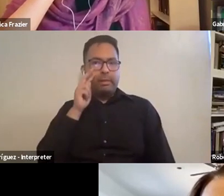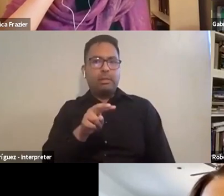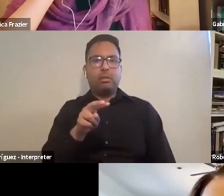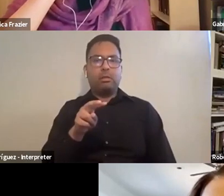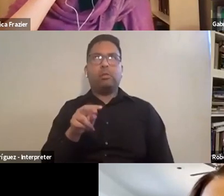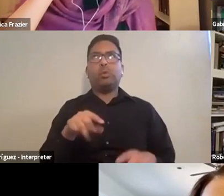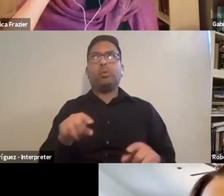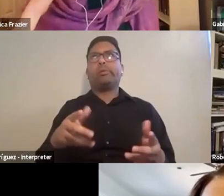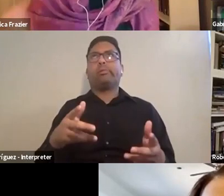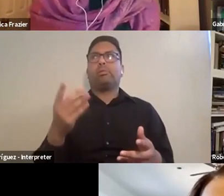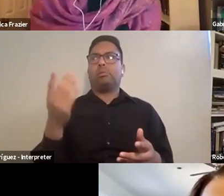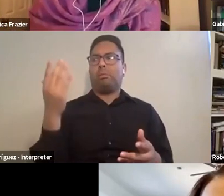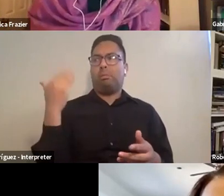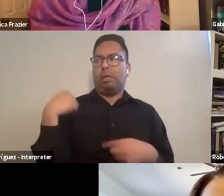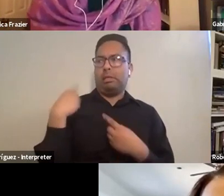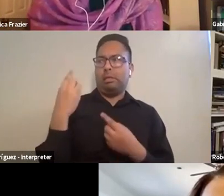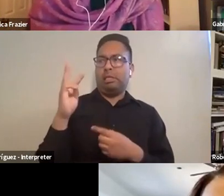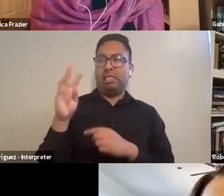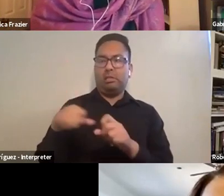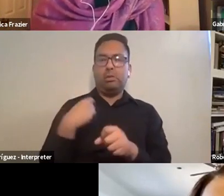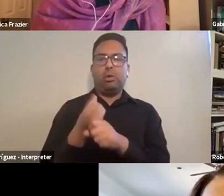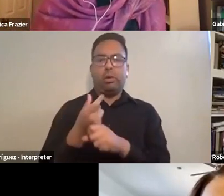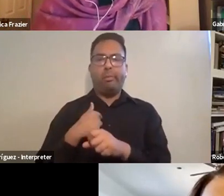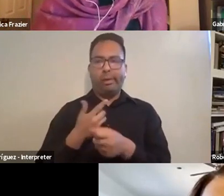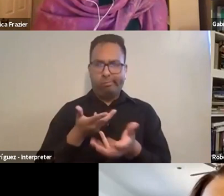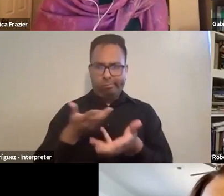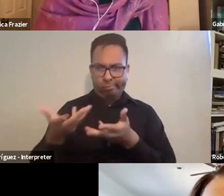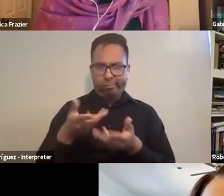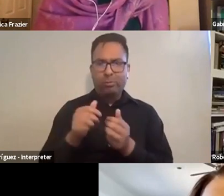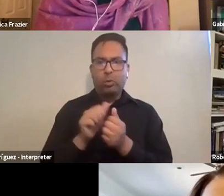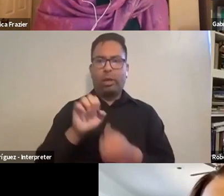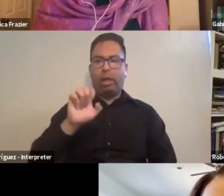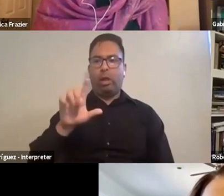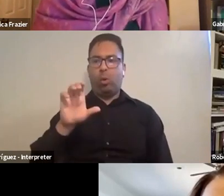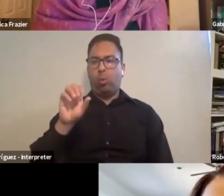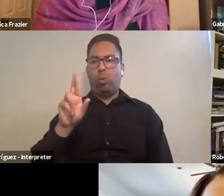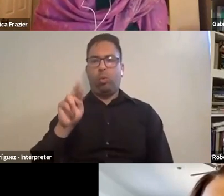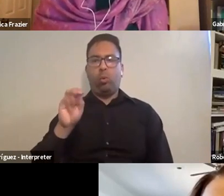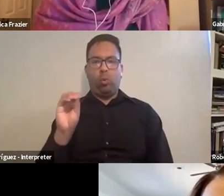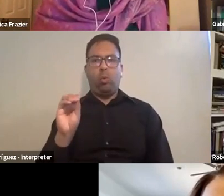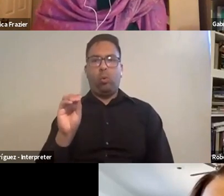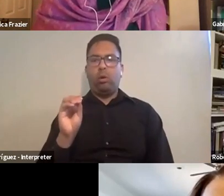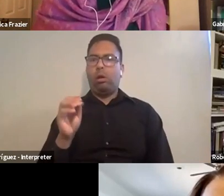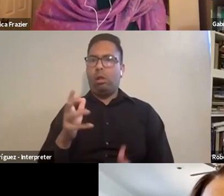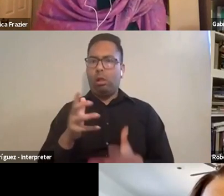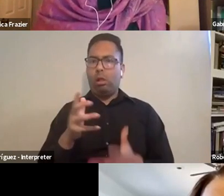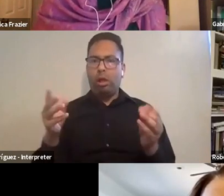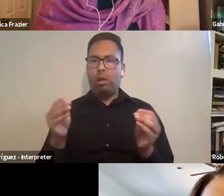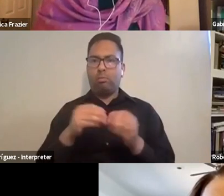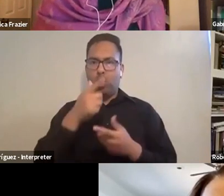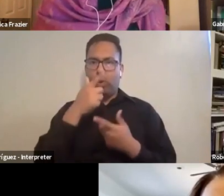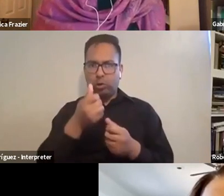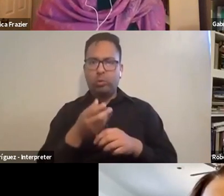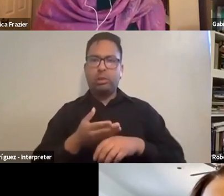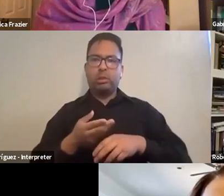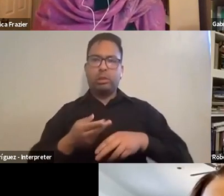past 6 years that I've been working with El Corno, a lot of growing interest in her work.